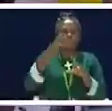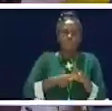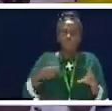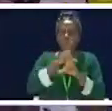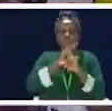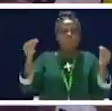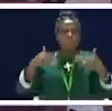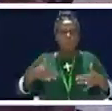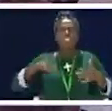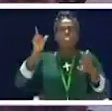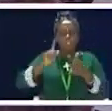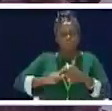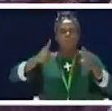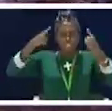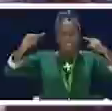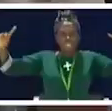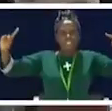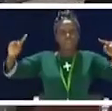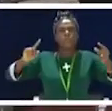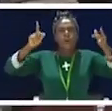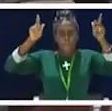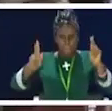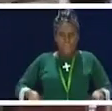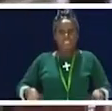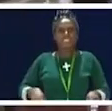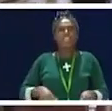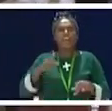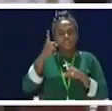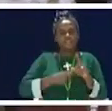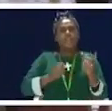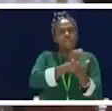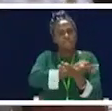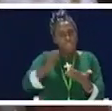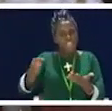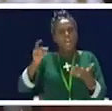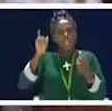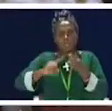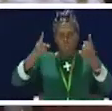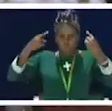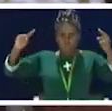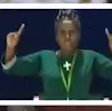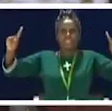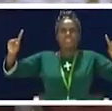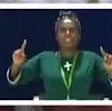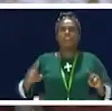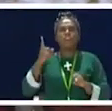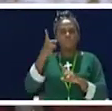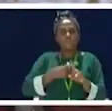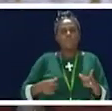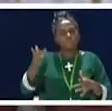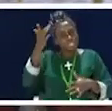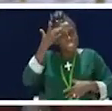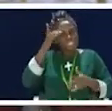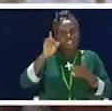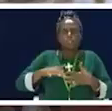somebody, from failure to success, from sickness to